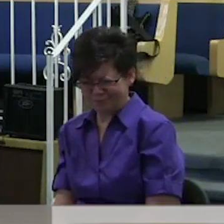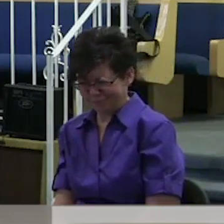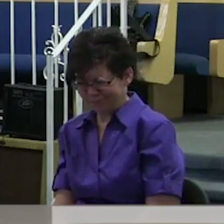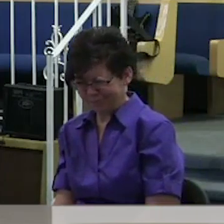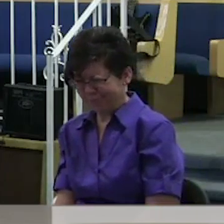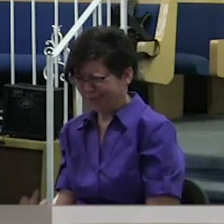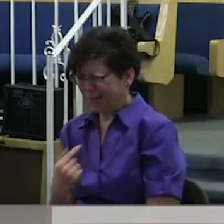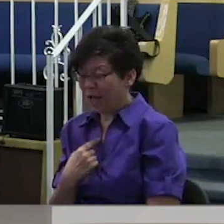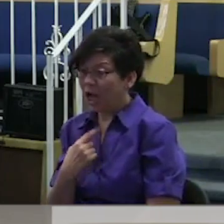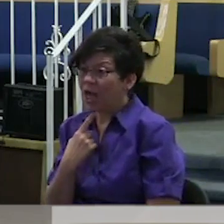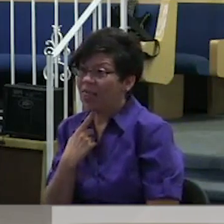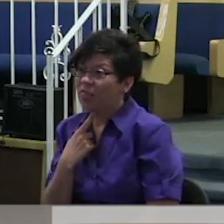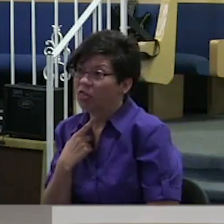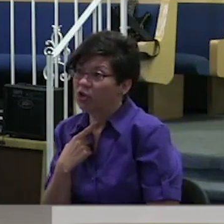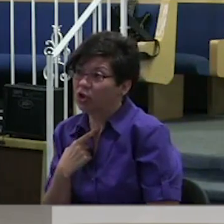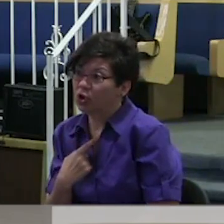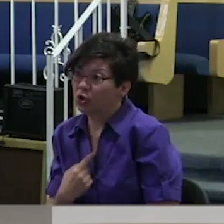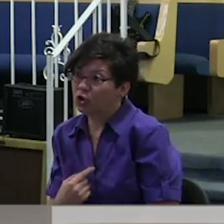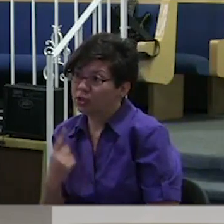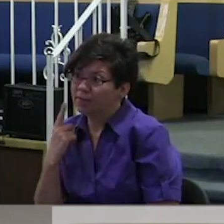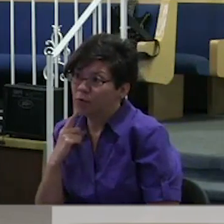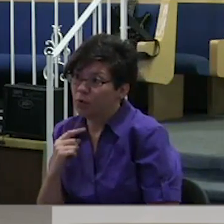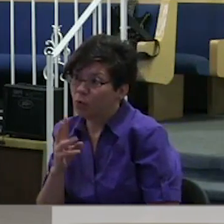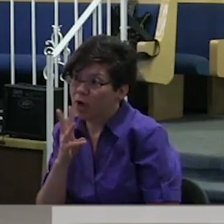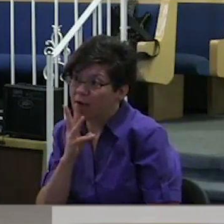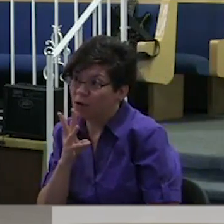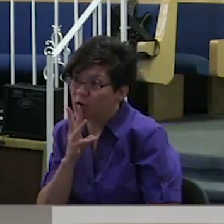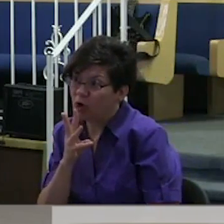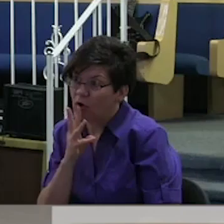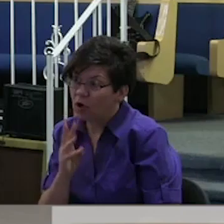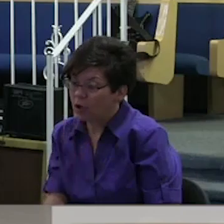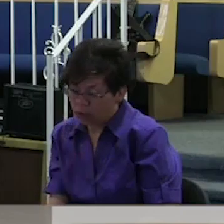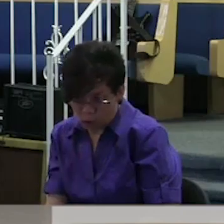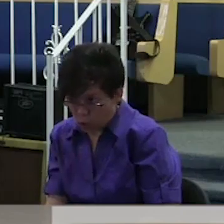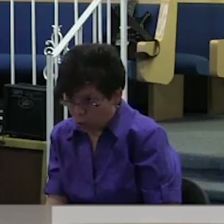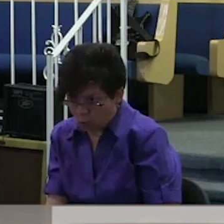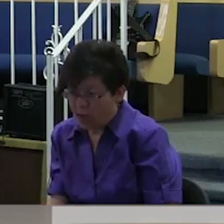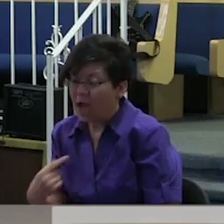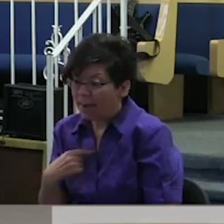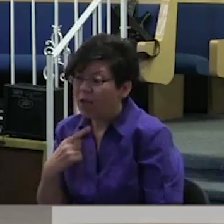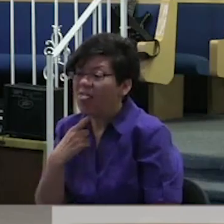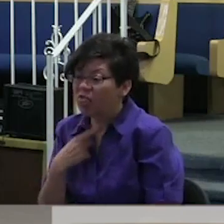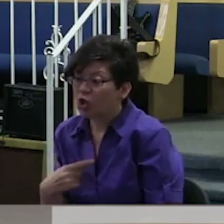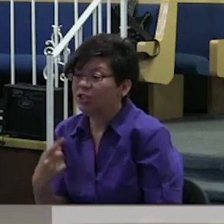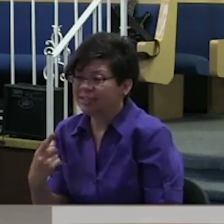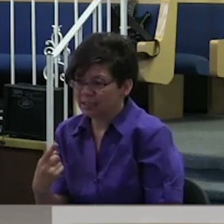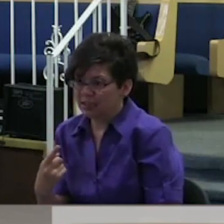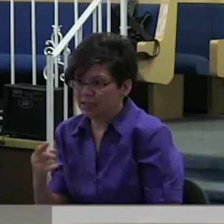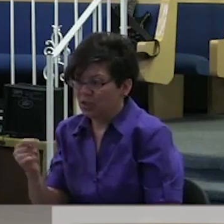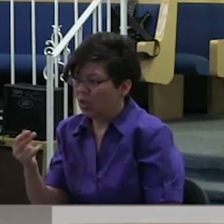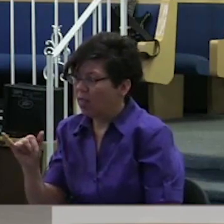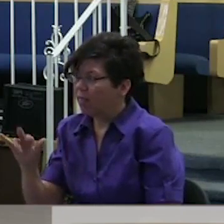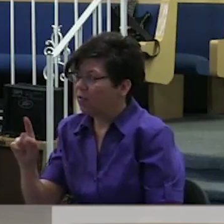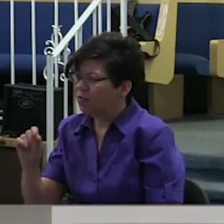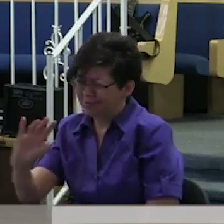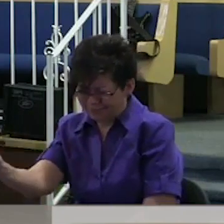No. I thirst for some water. Now I'm thirsty. I need something to